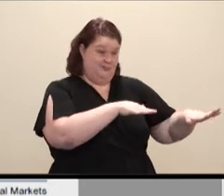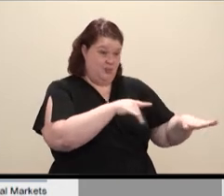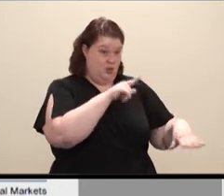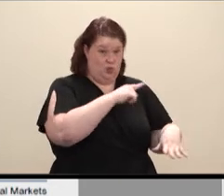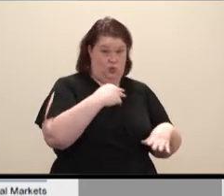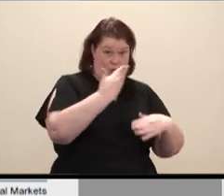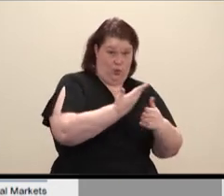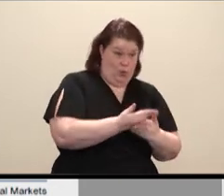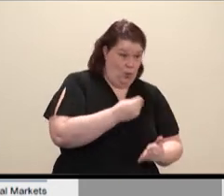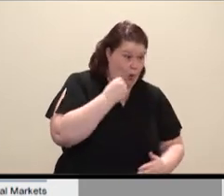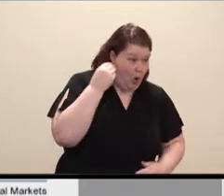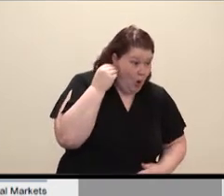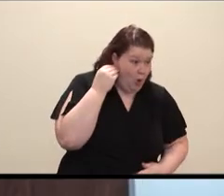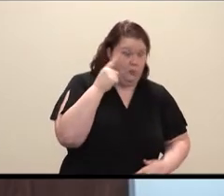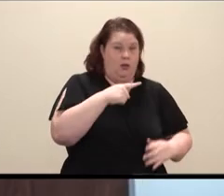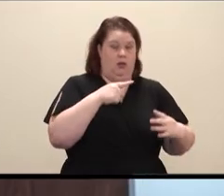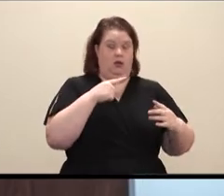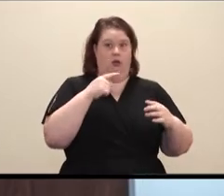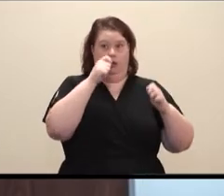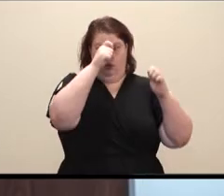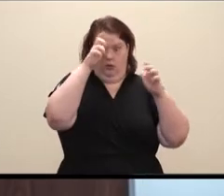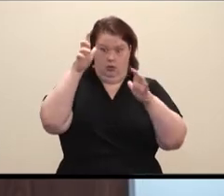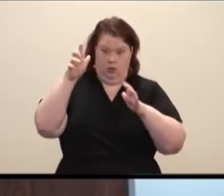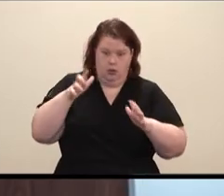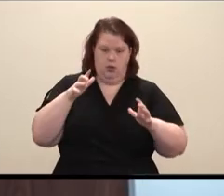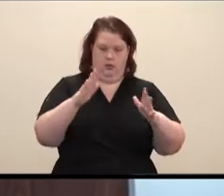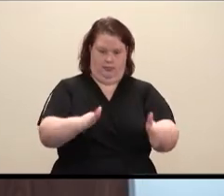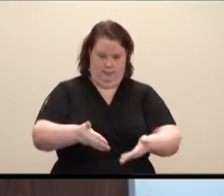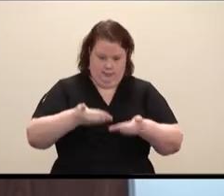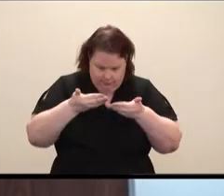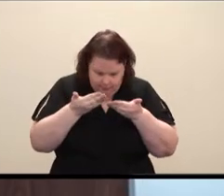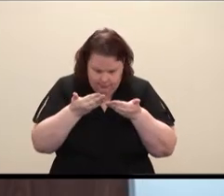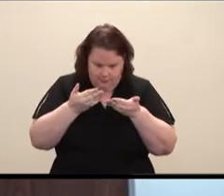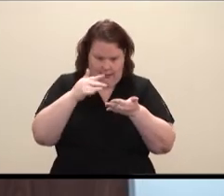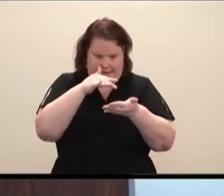time going to sleep, pull this out and study it.